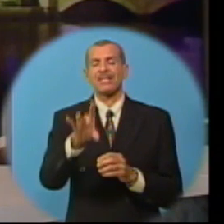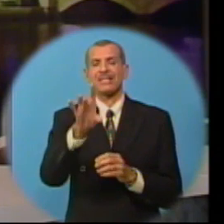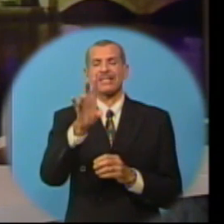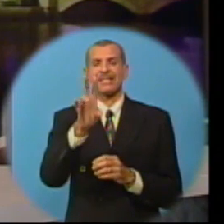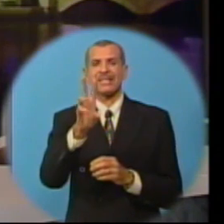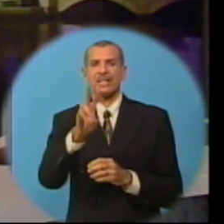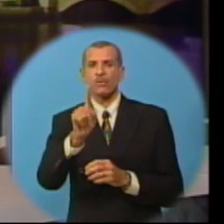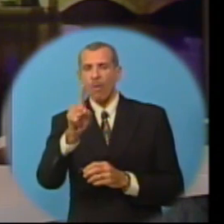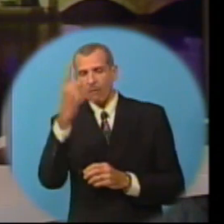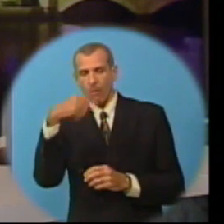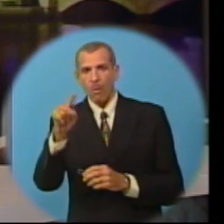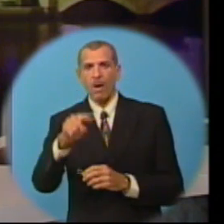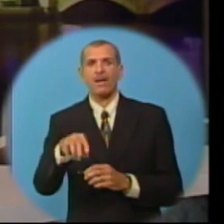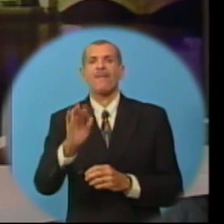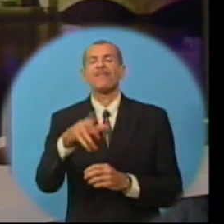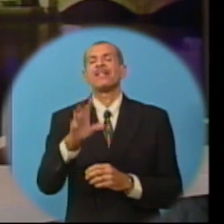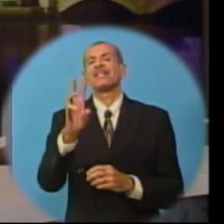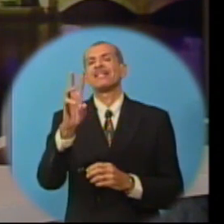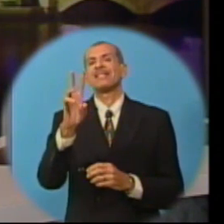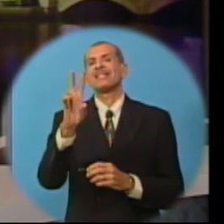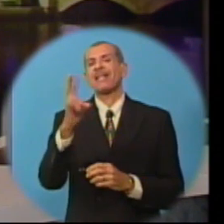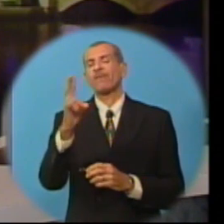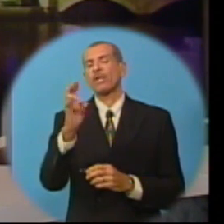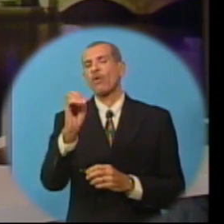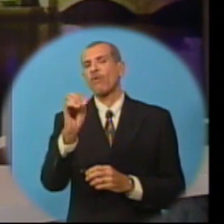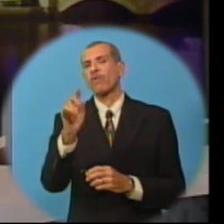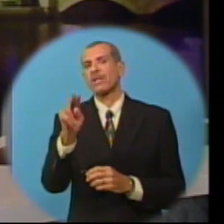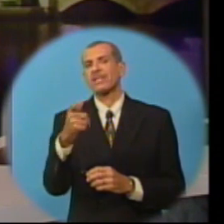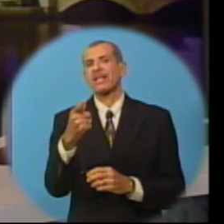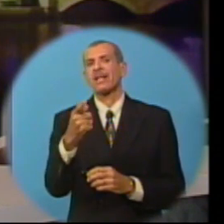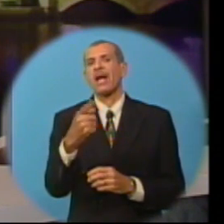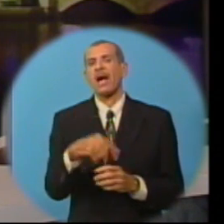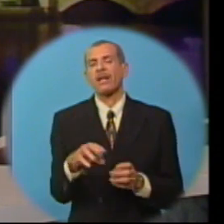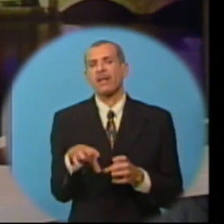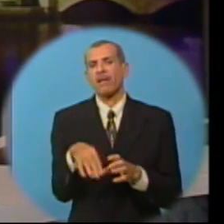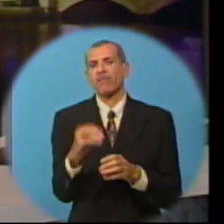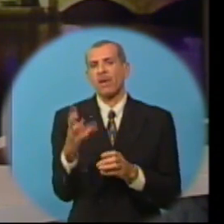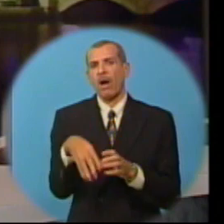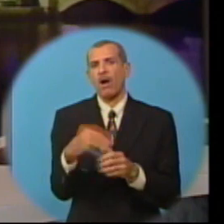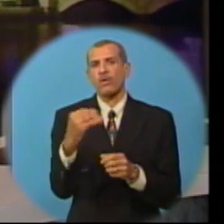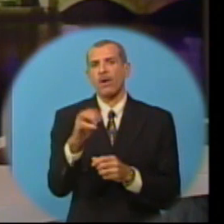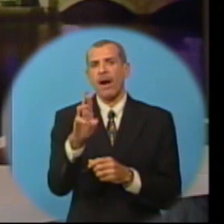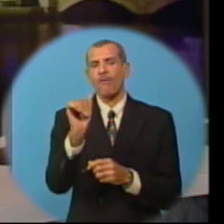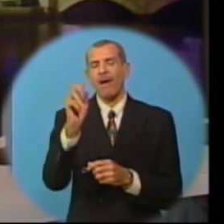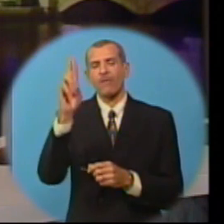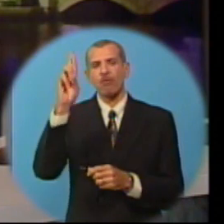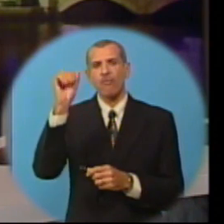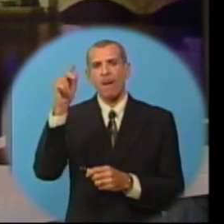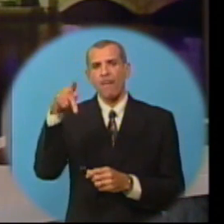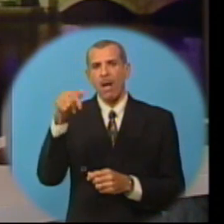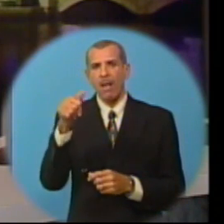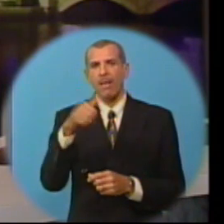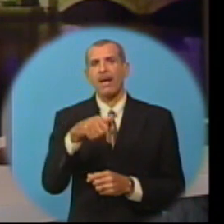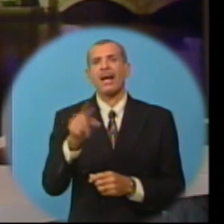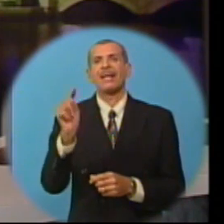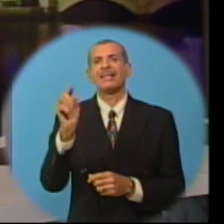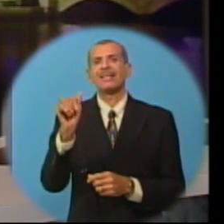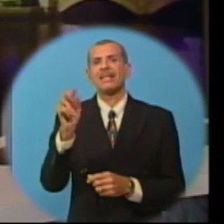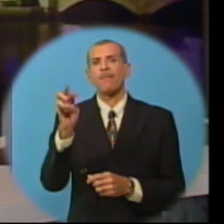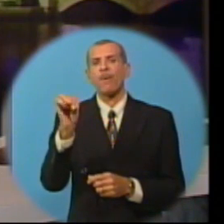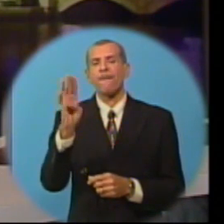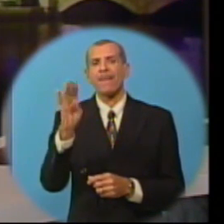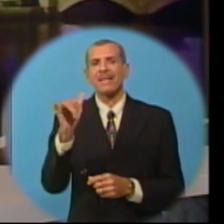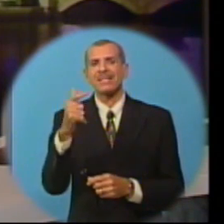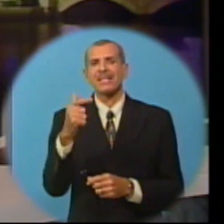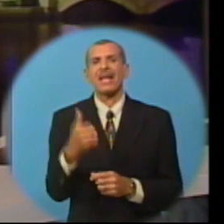after 17 overs. Now, one notable change for the Windies is the omission of Ravi Rampal for Tino Best, while the injured Darren Sammy